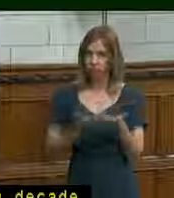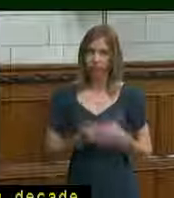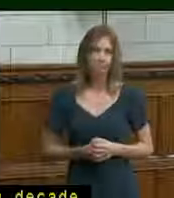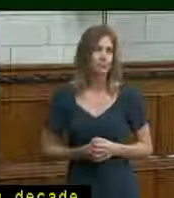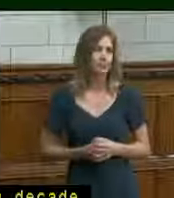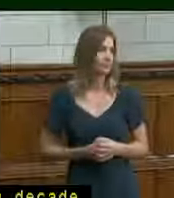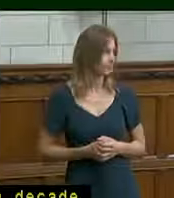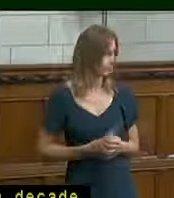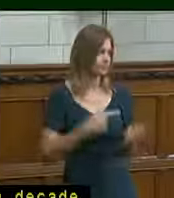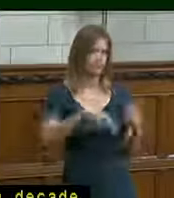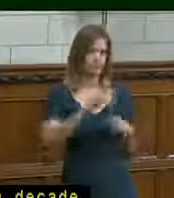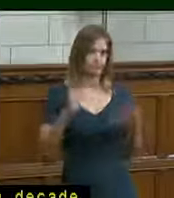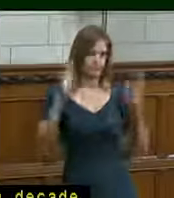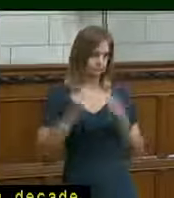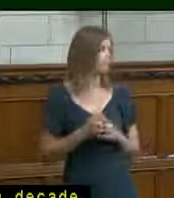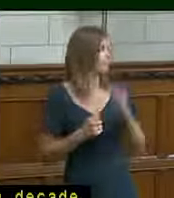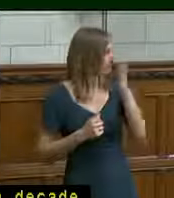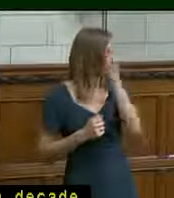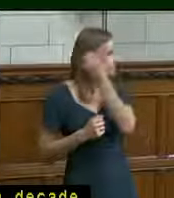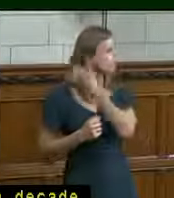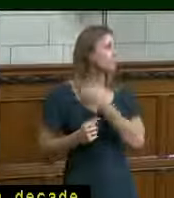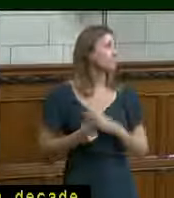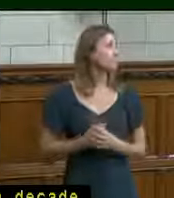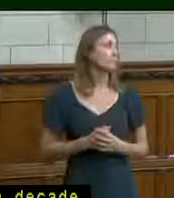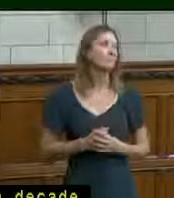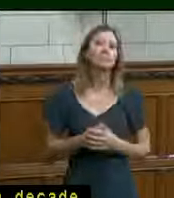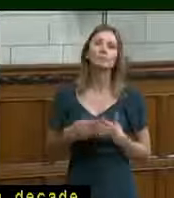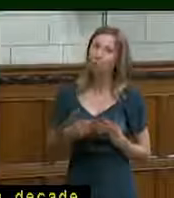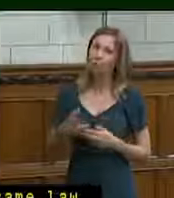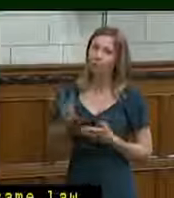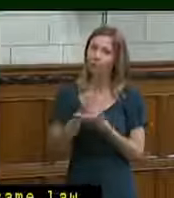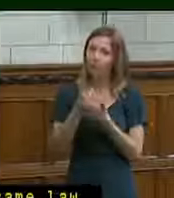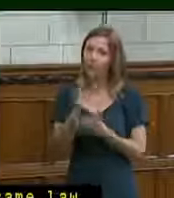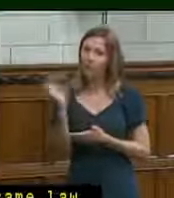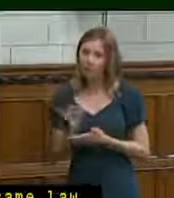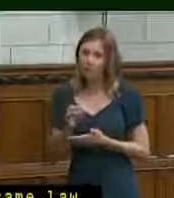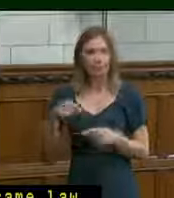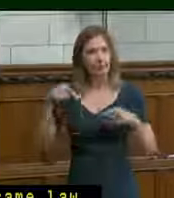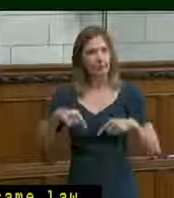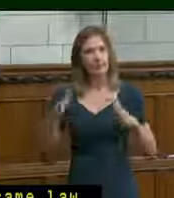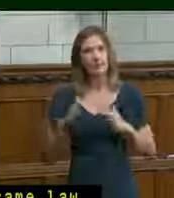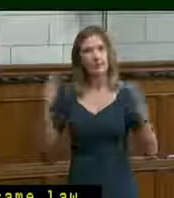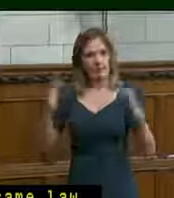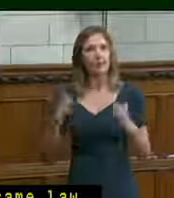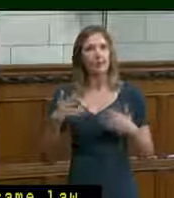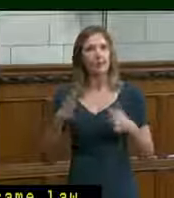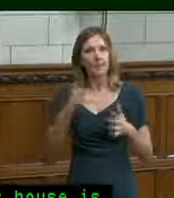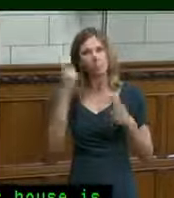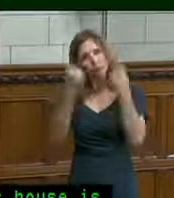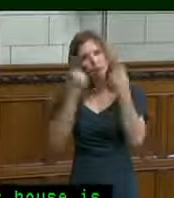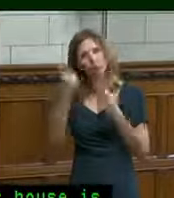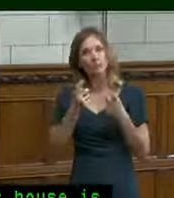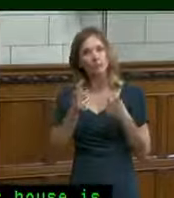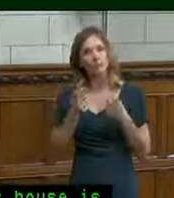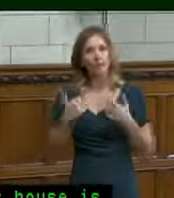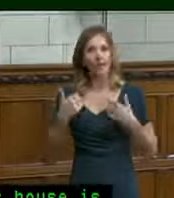question is that this House has considered access to NHS services for British Sign Language users.